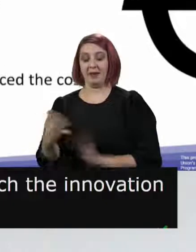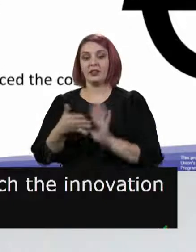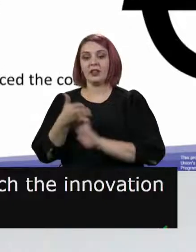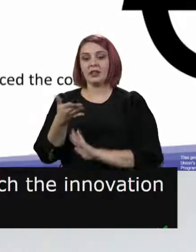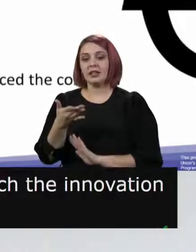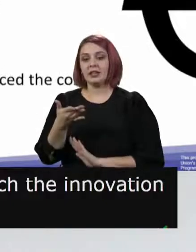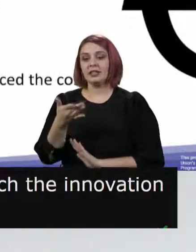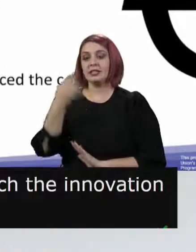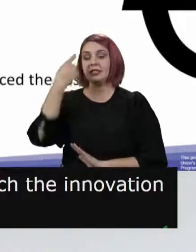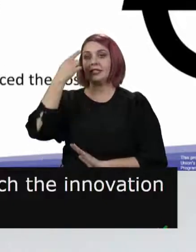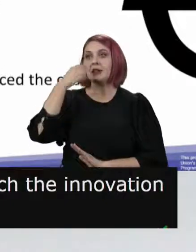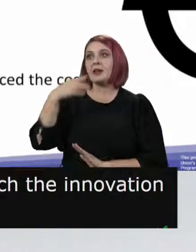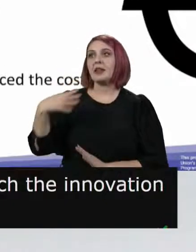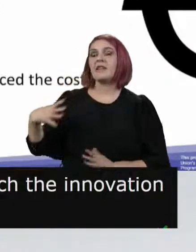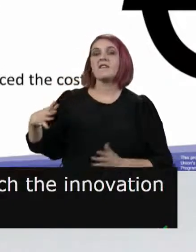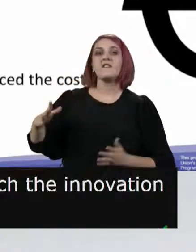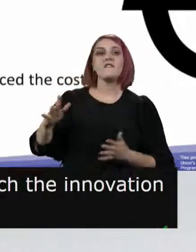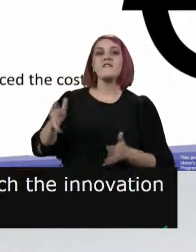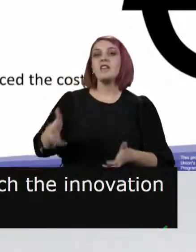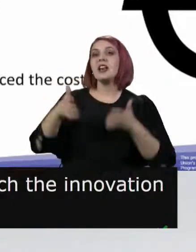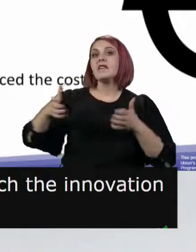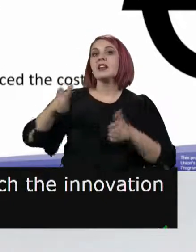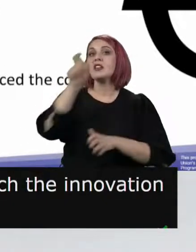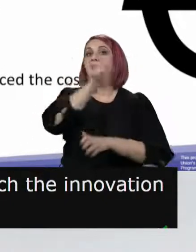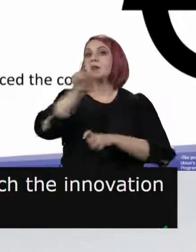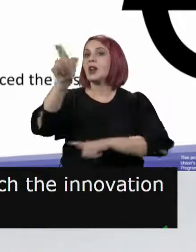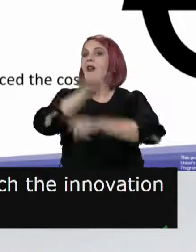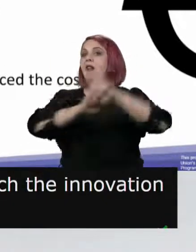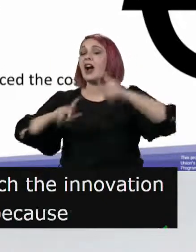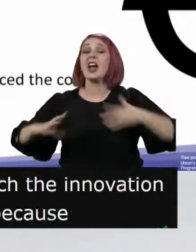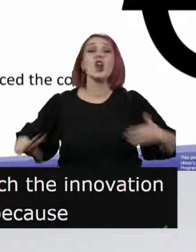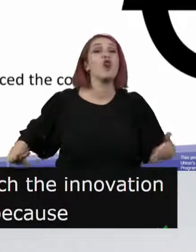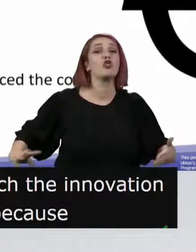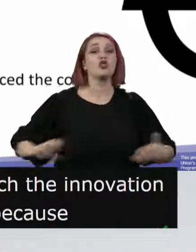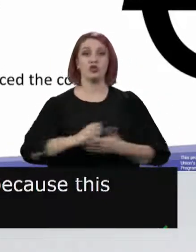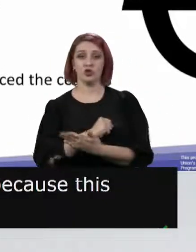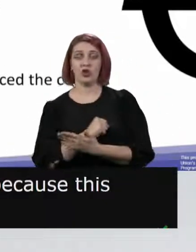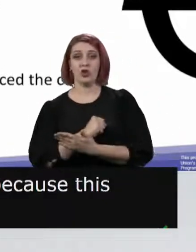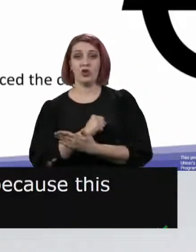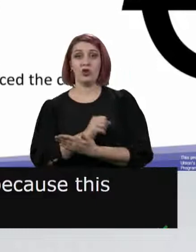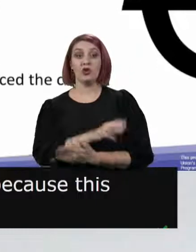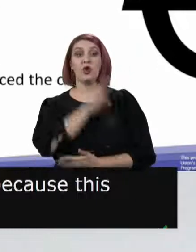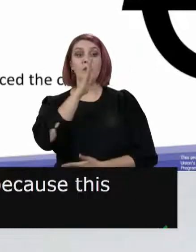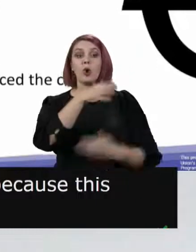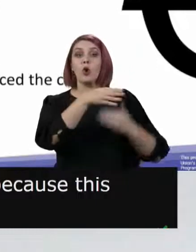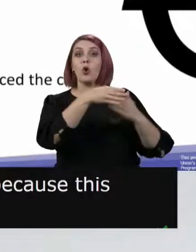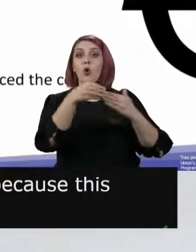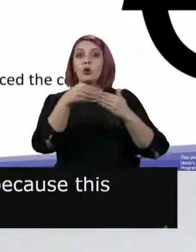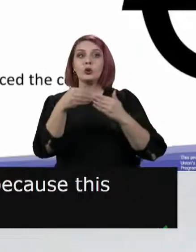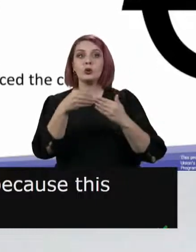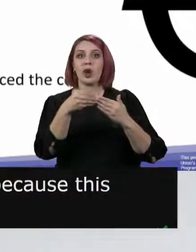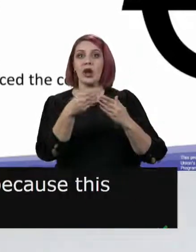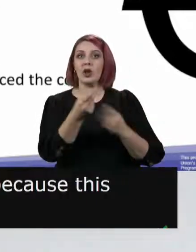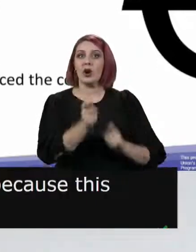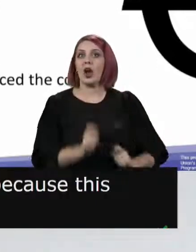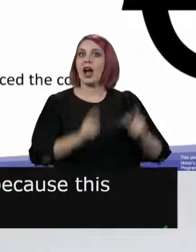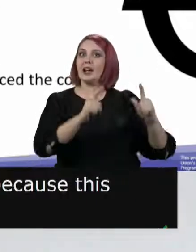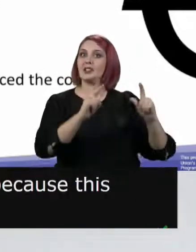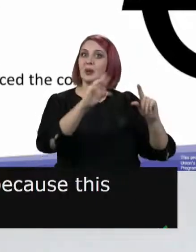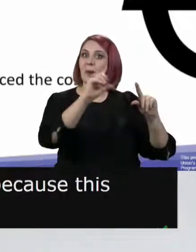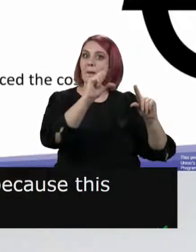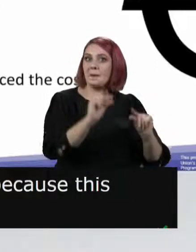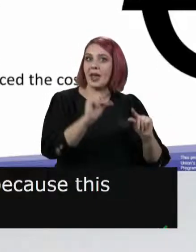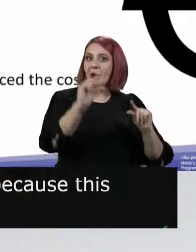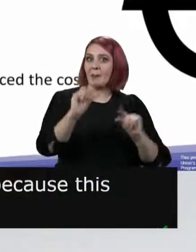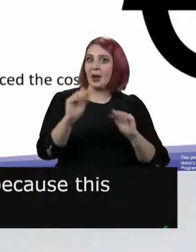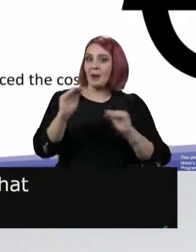travelers, because this reduced the cost per user. It made it much less that accommodating needs